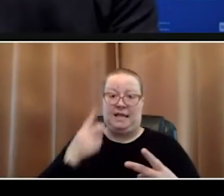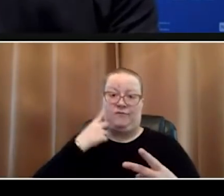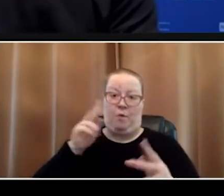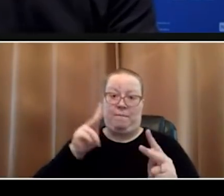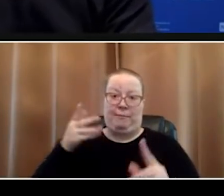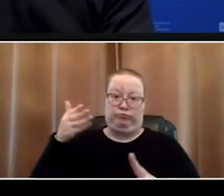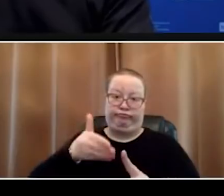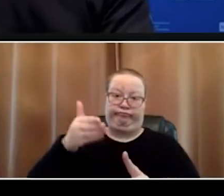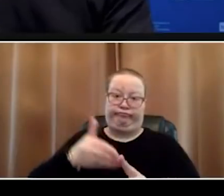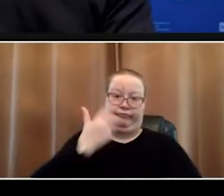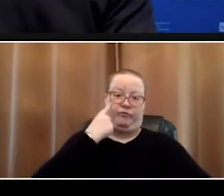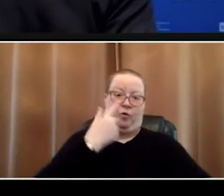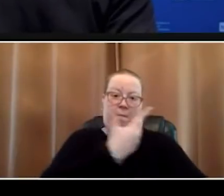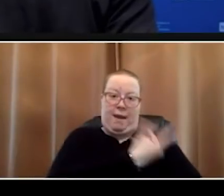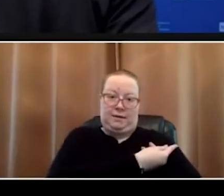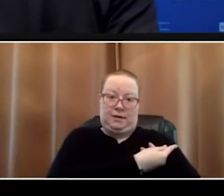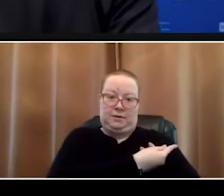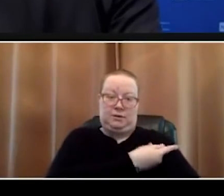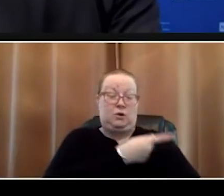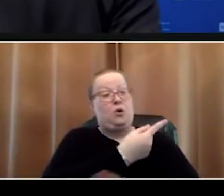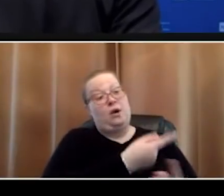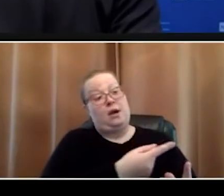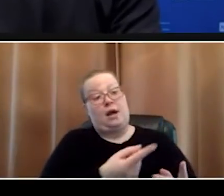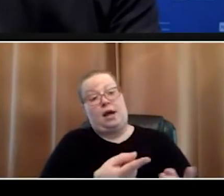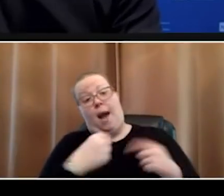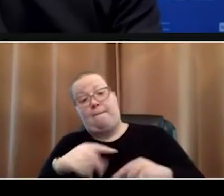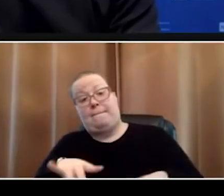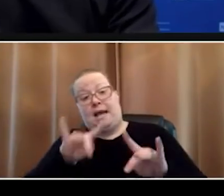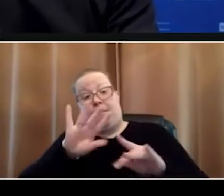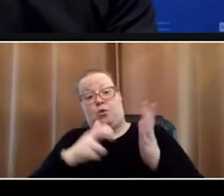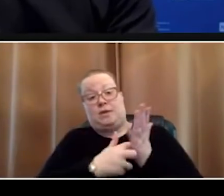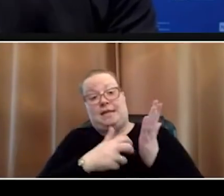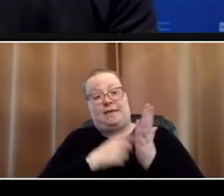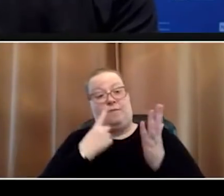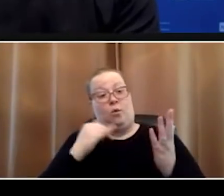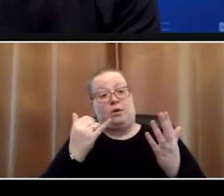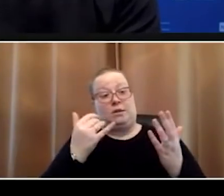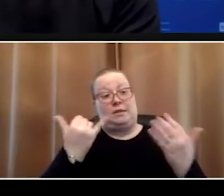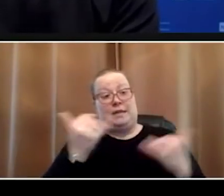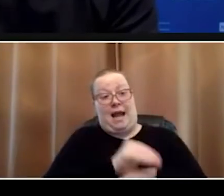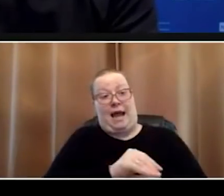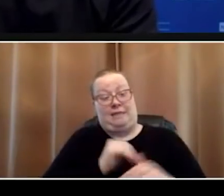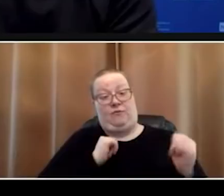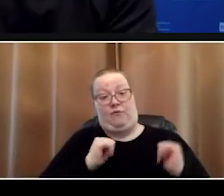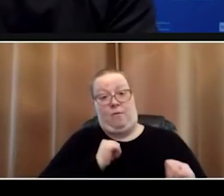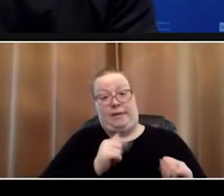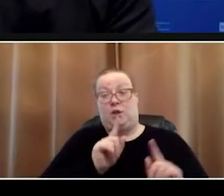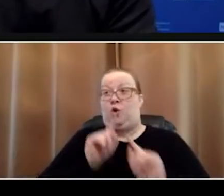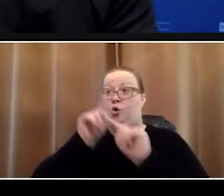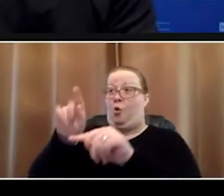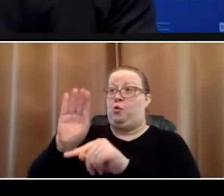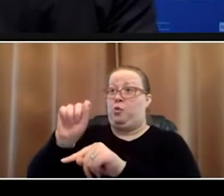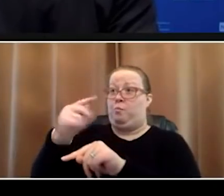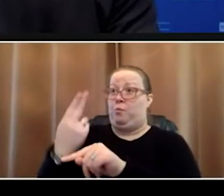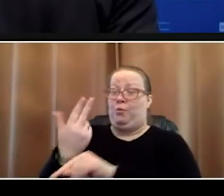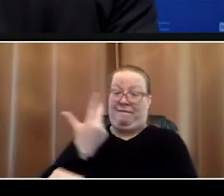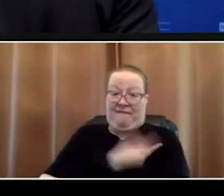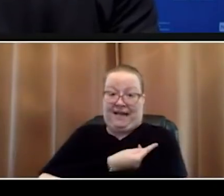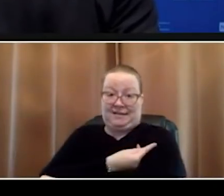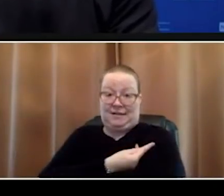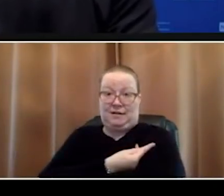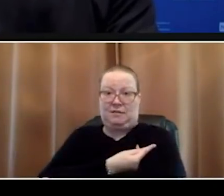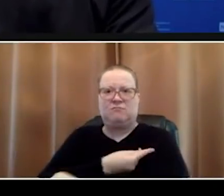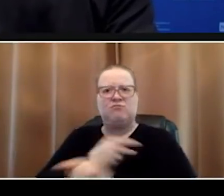your ticket for tonight's performance, go off into the booth and get vaccinated. I mean, you could be very creative about